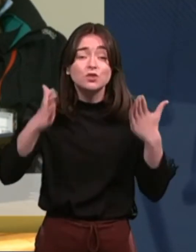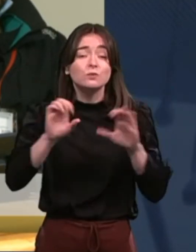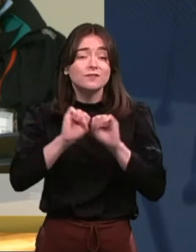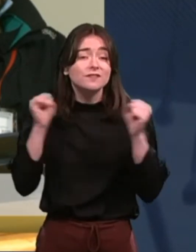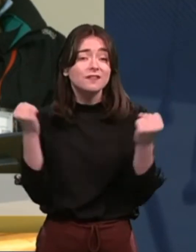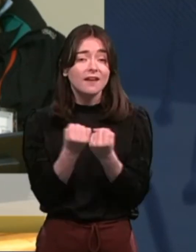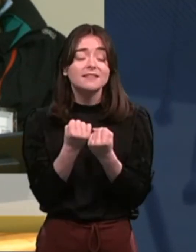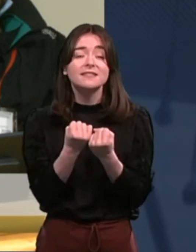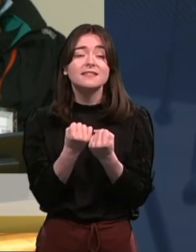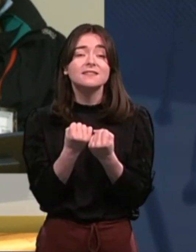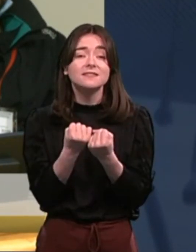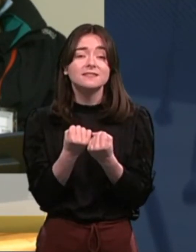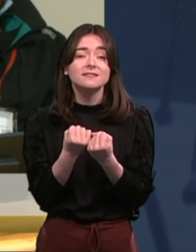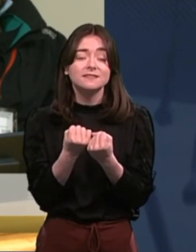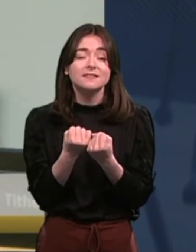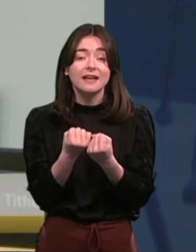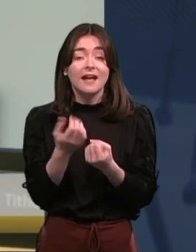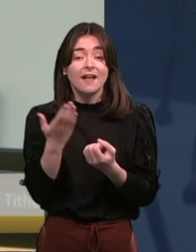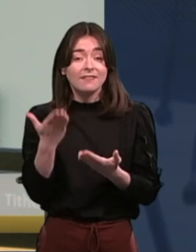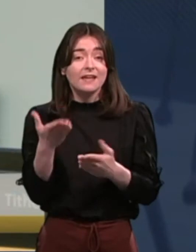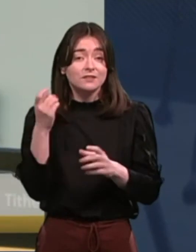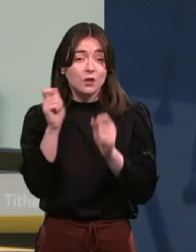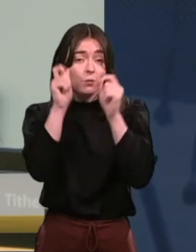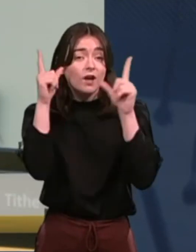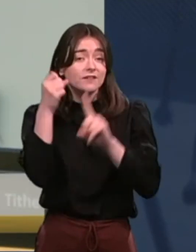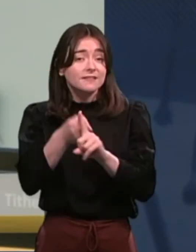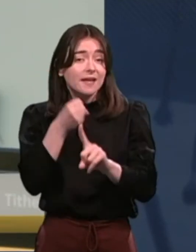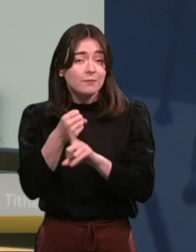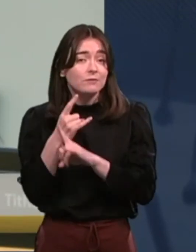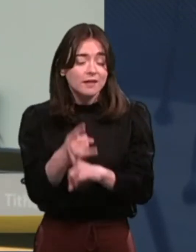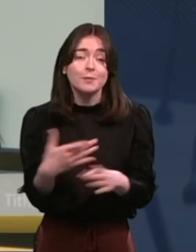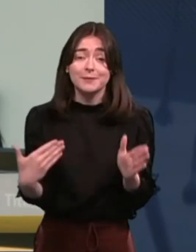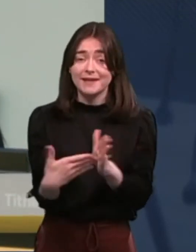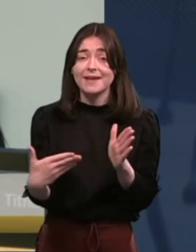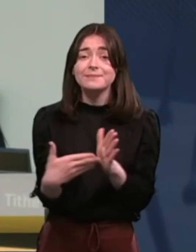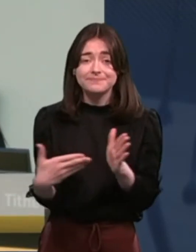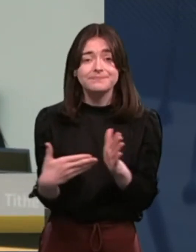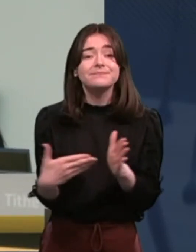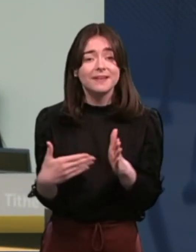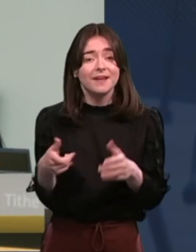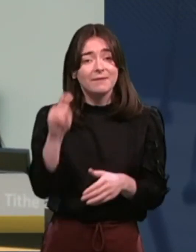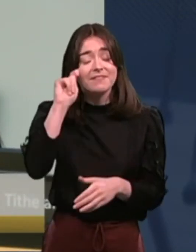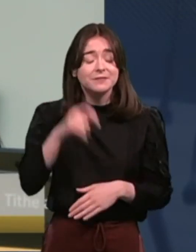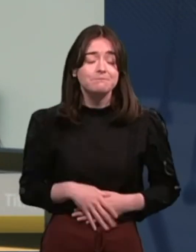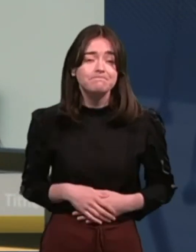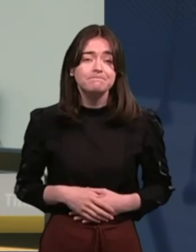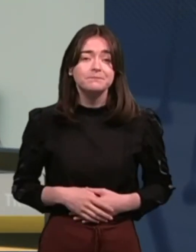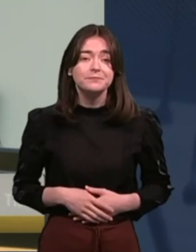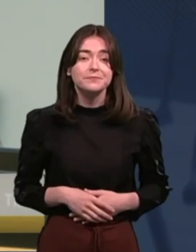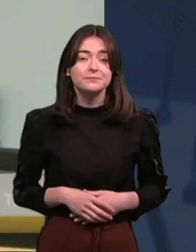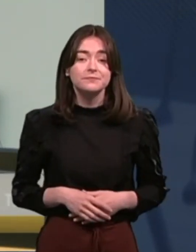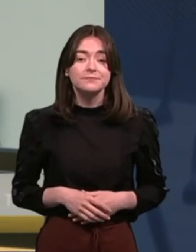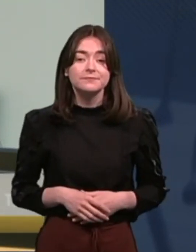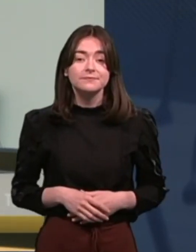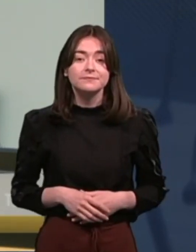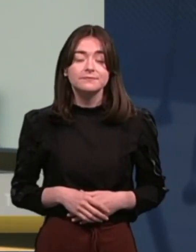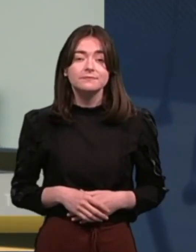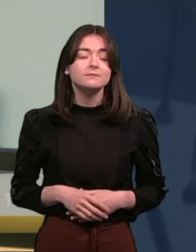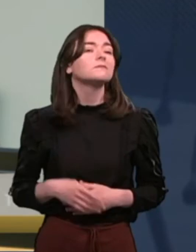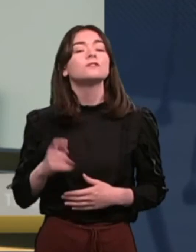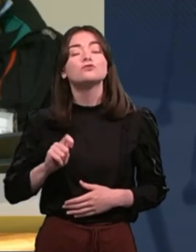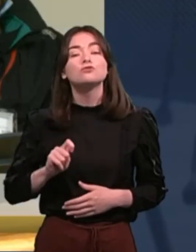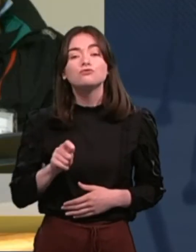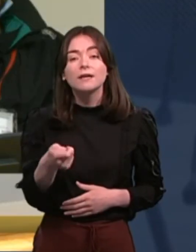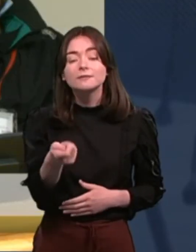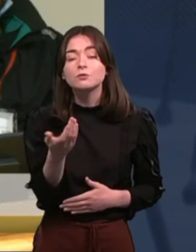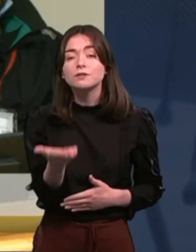know, employers reflect and that awareness campaign would very much help with that. Absolutely, yeah, absolutely, I think so. And transport, you were